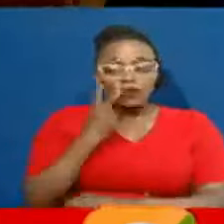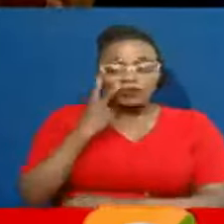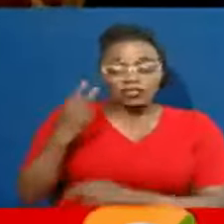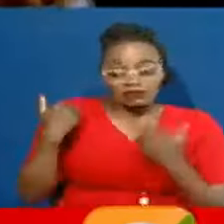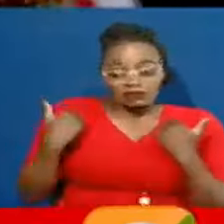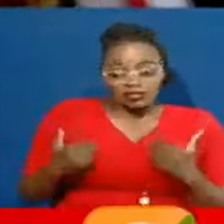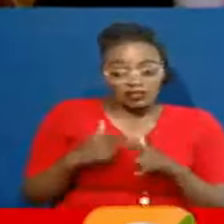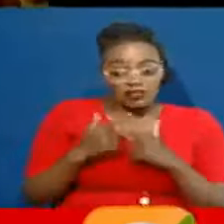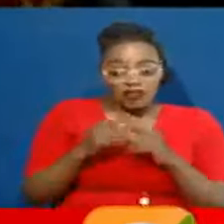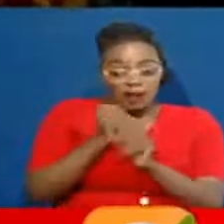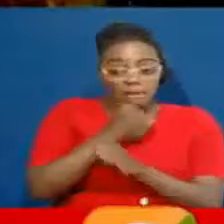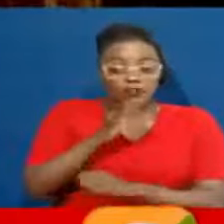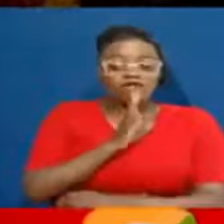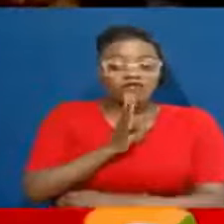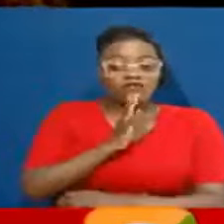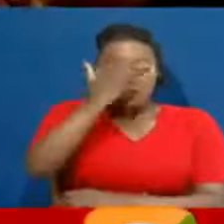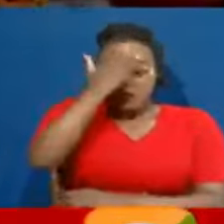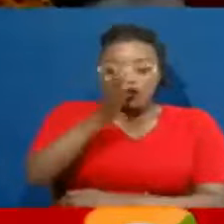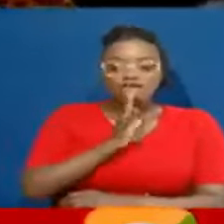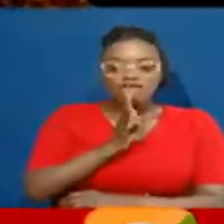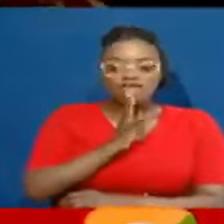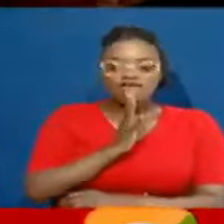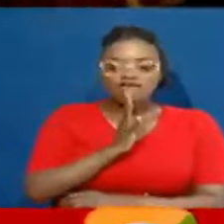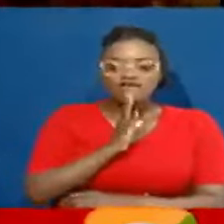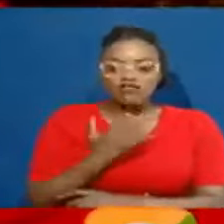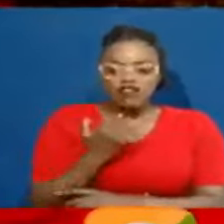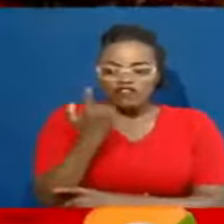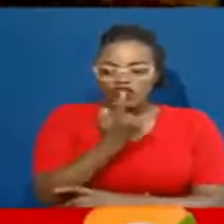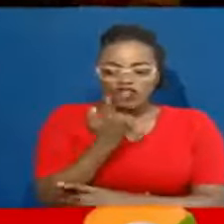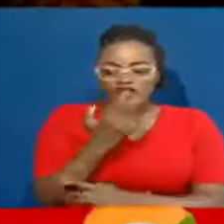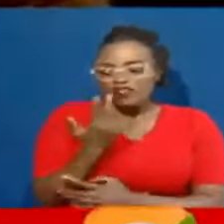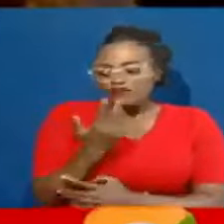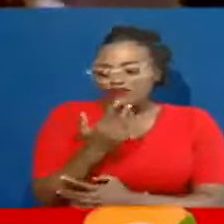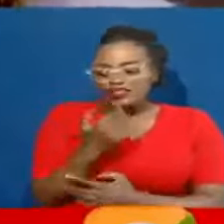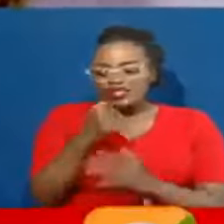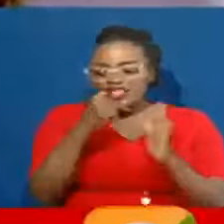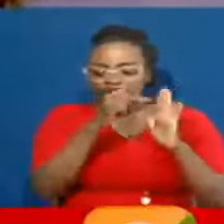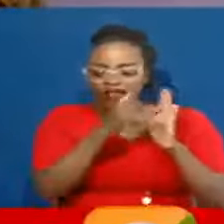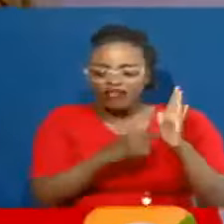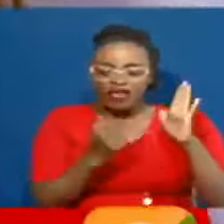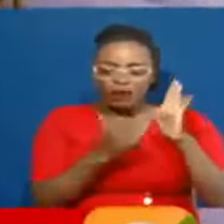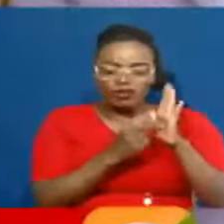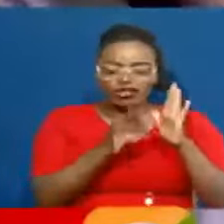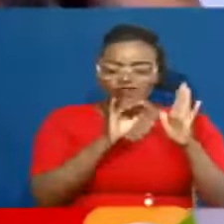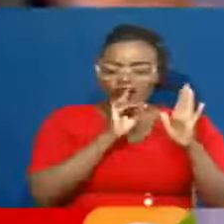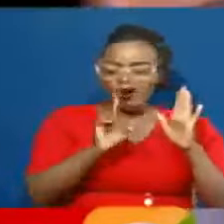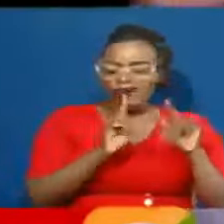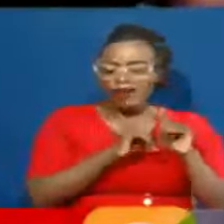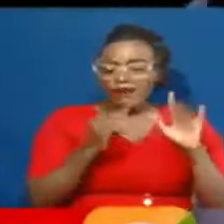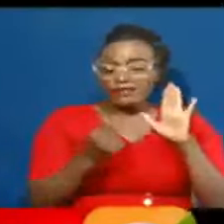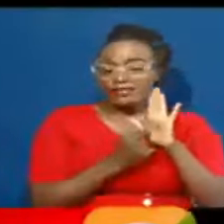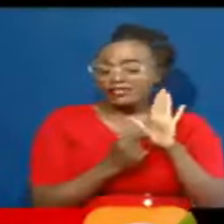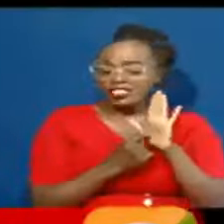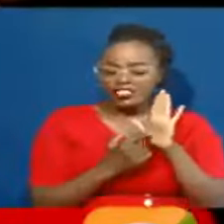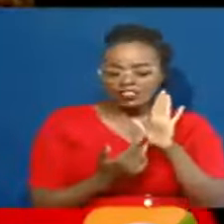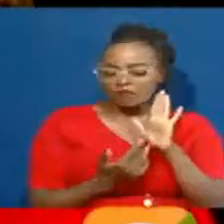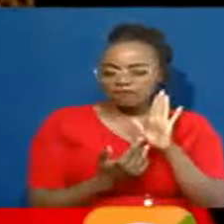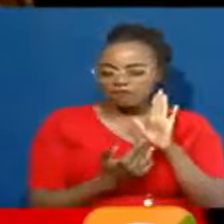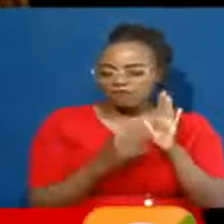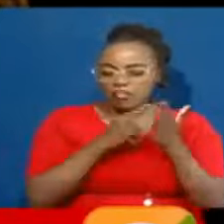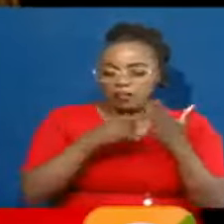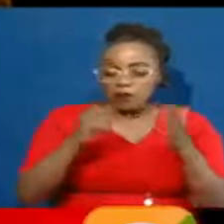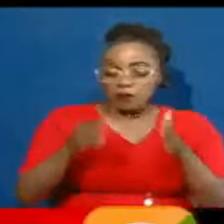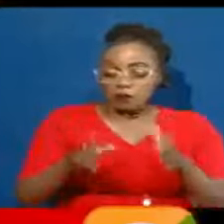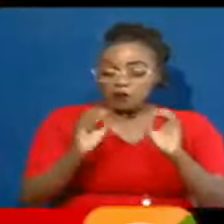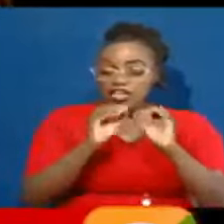was not able to speak. I could speak through the standing orders, the point of orders. This is not the right way,